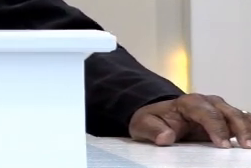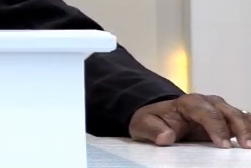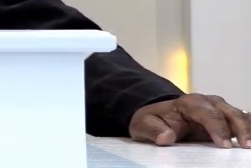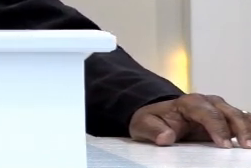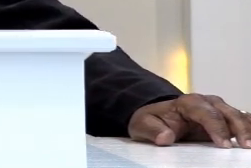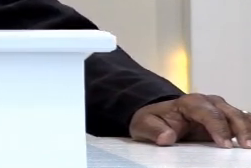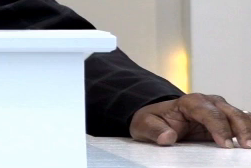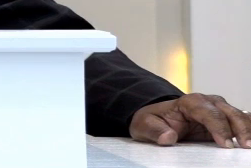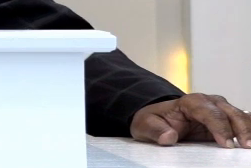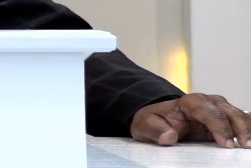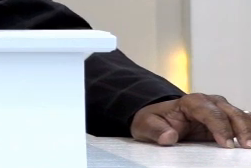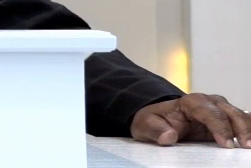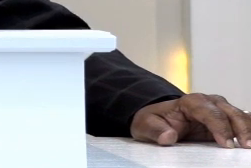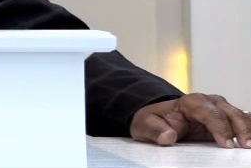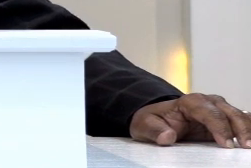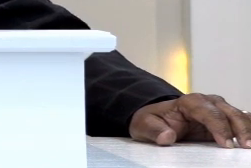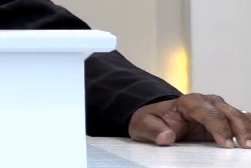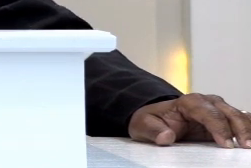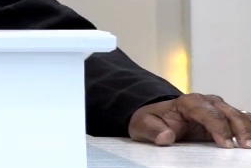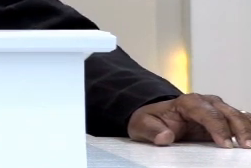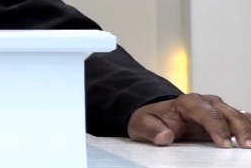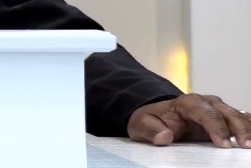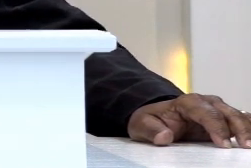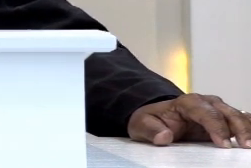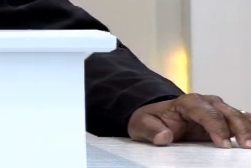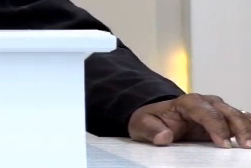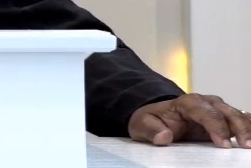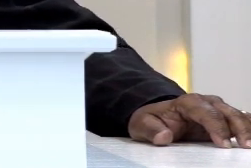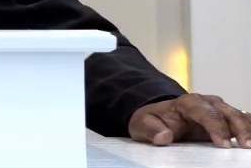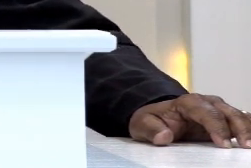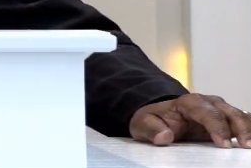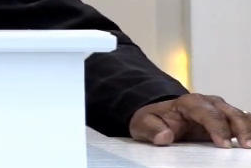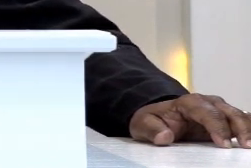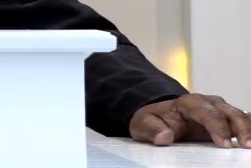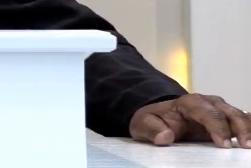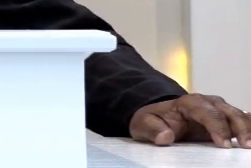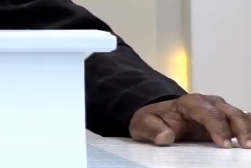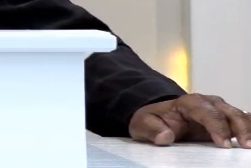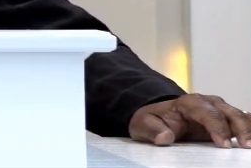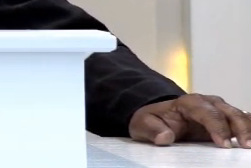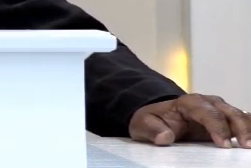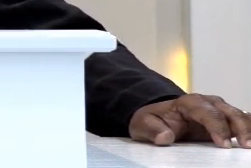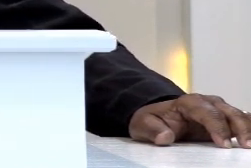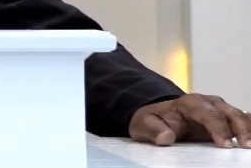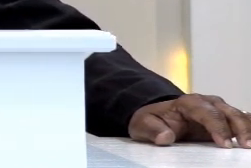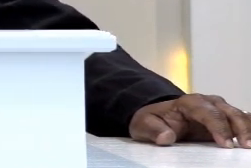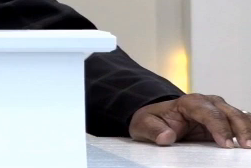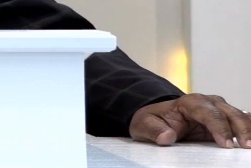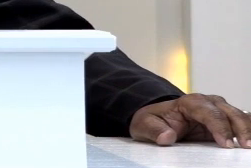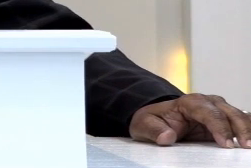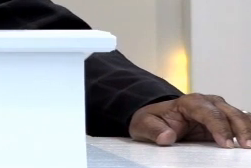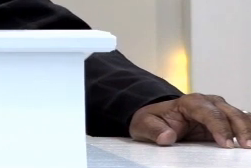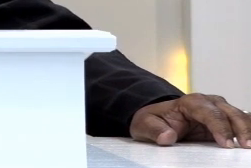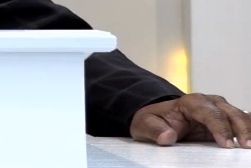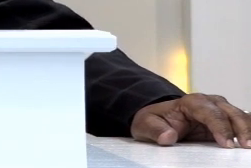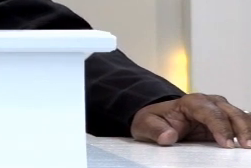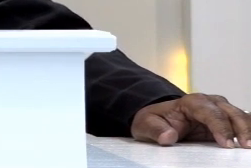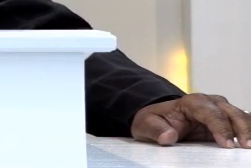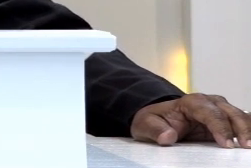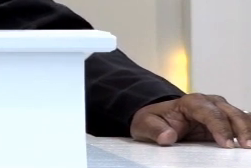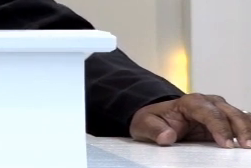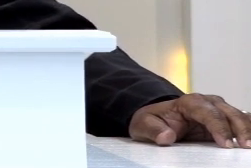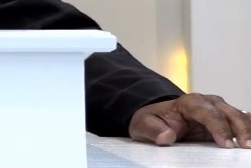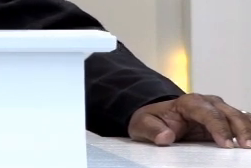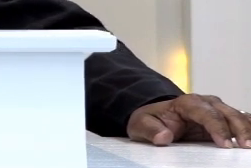we pray today, God, that your spirit will move throughout the atmosphere. Lord, that your presence will be known, God, in all situations